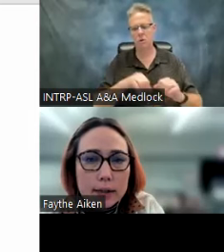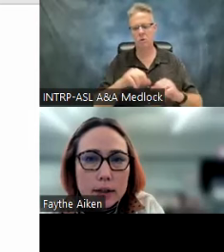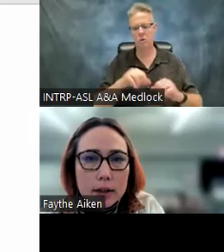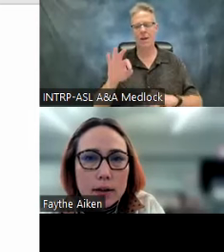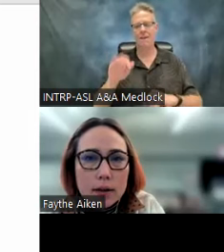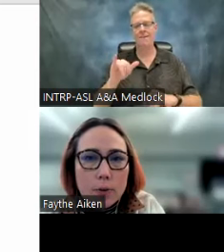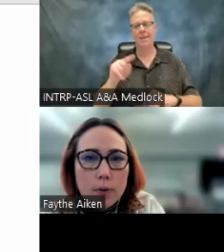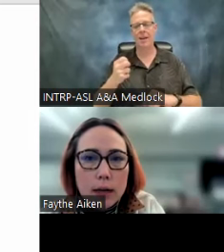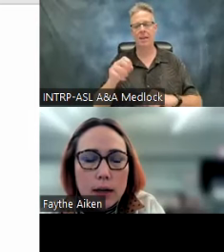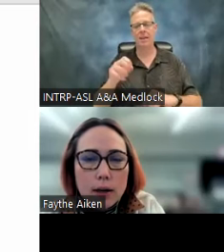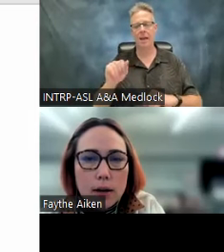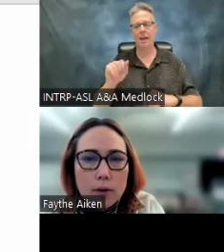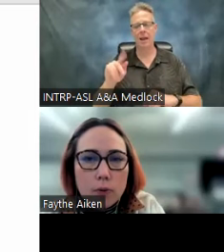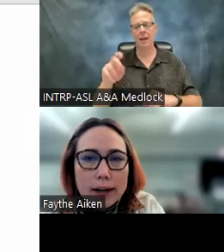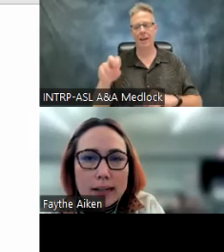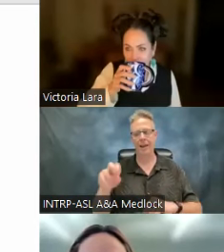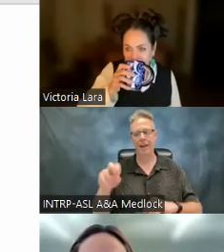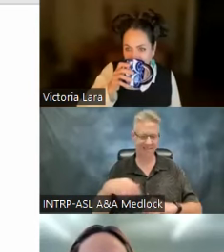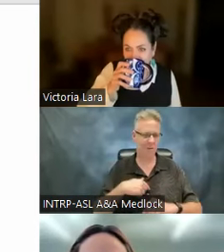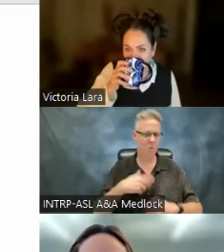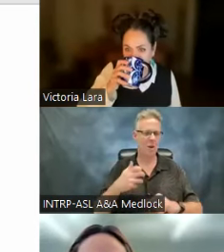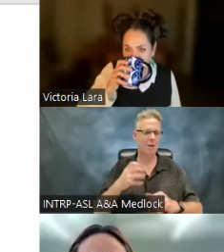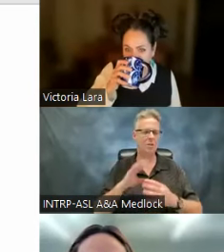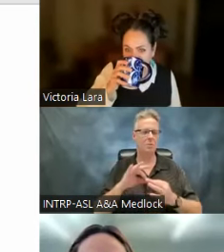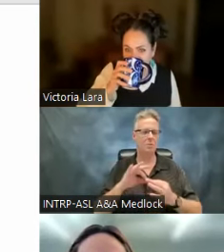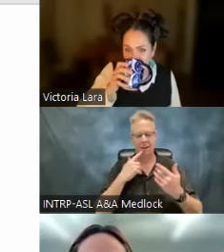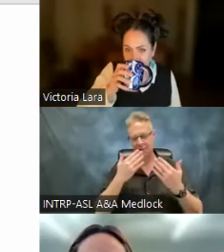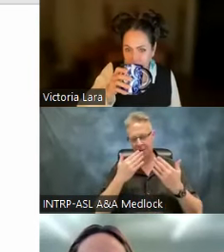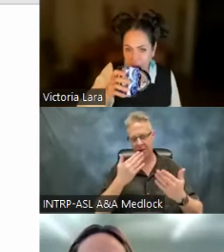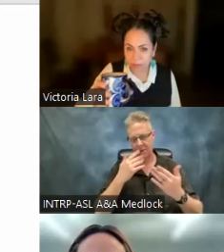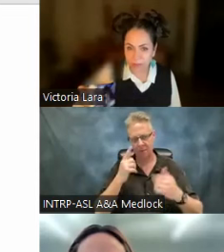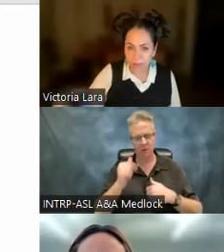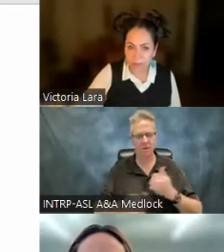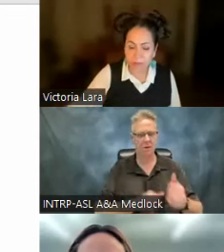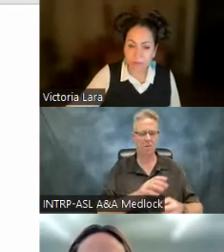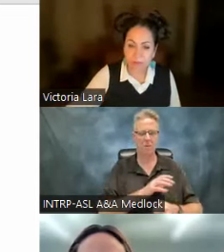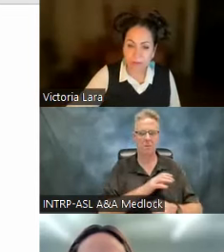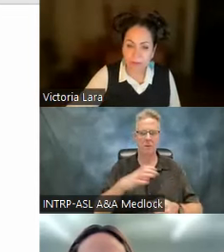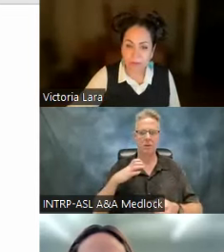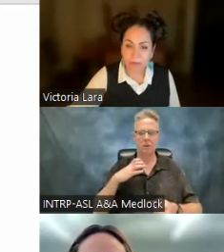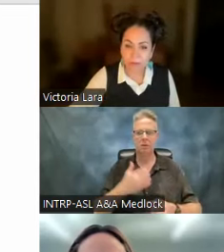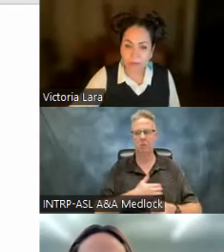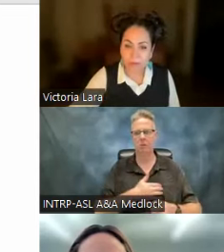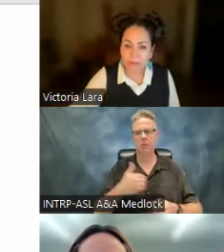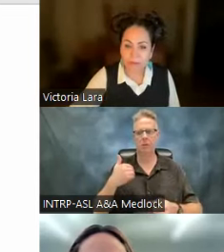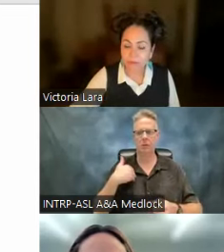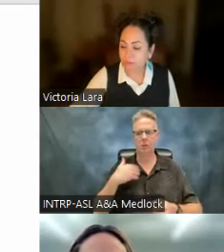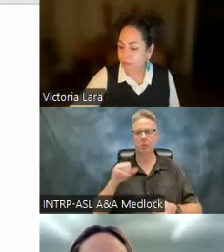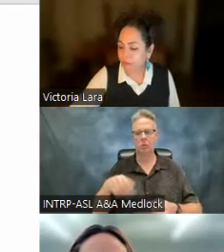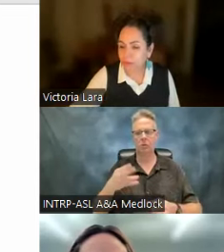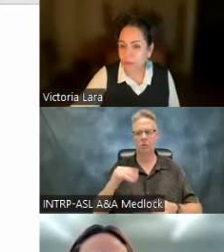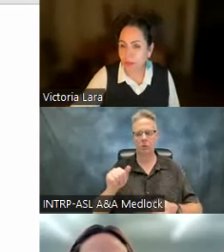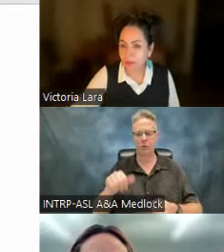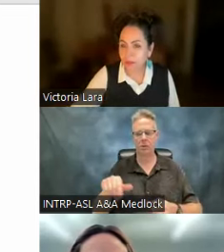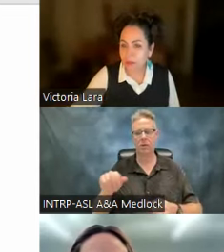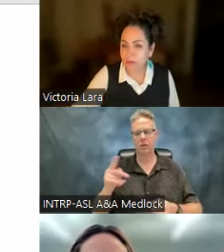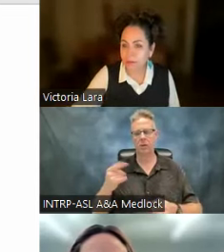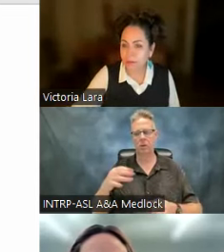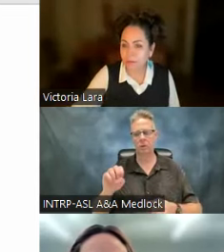oversight. We want to express our gratitude to the subcommittee members, Sophia,